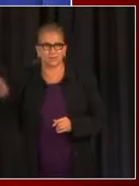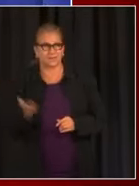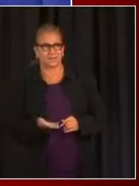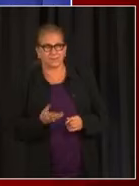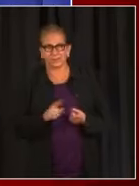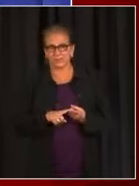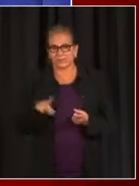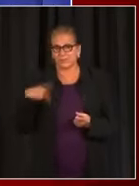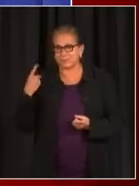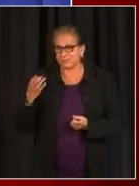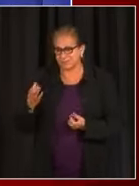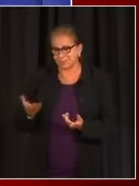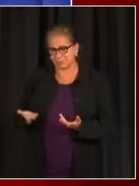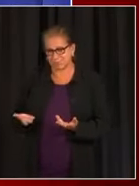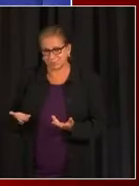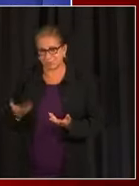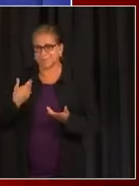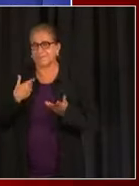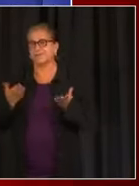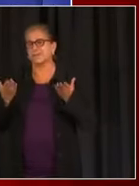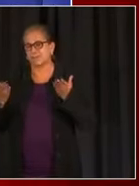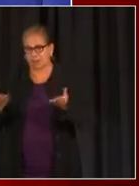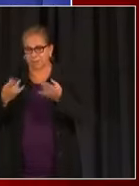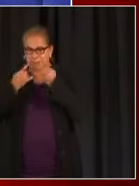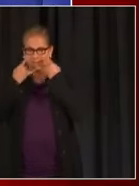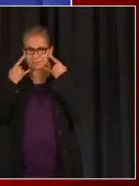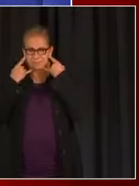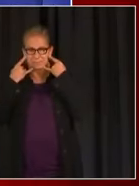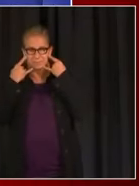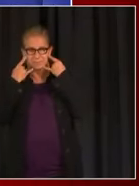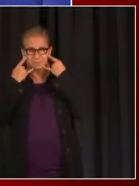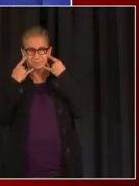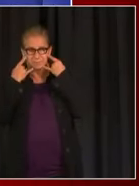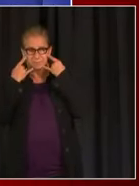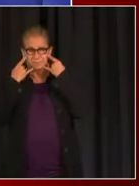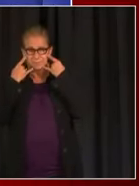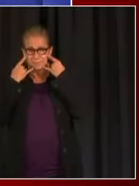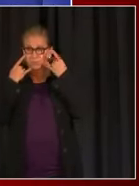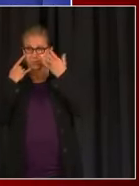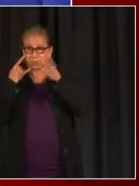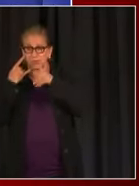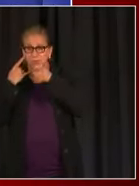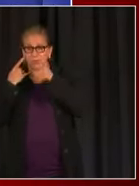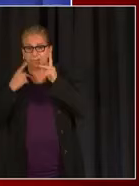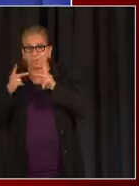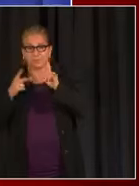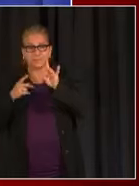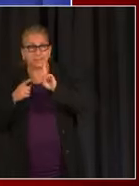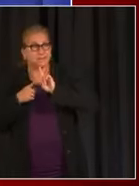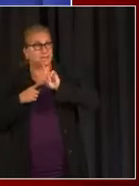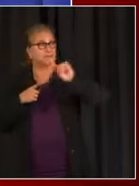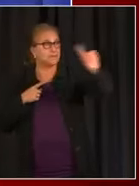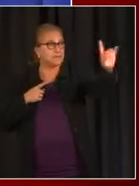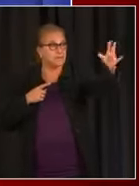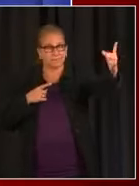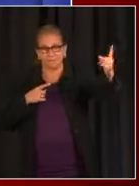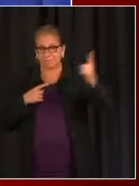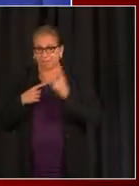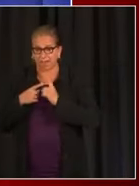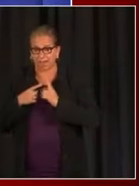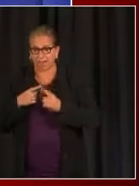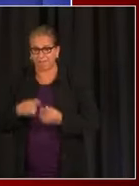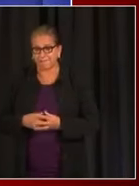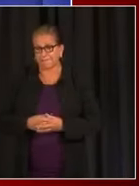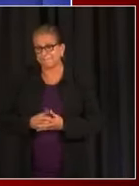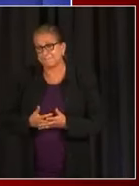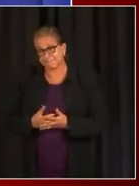our indoor mask mandate that is returning, because we know people who are fully vaccinated, who are